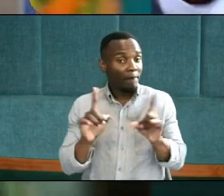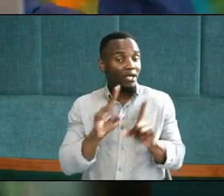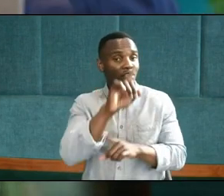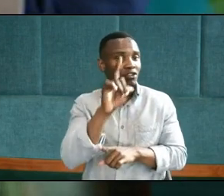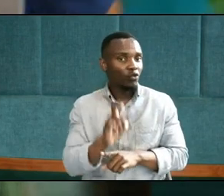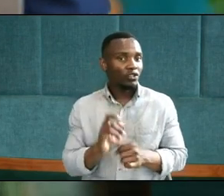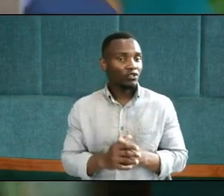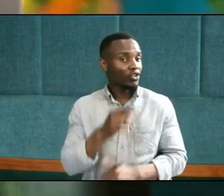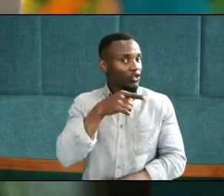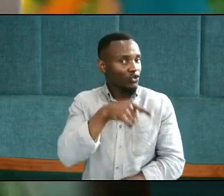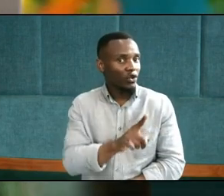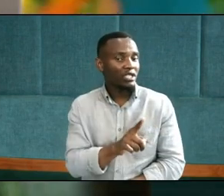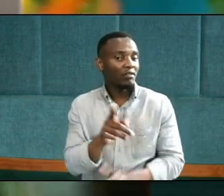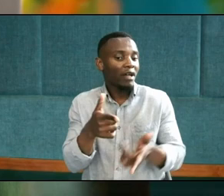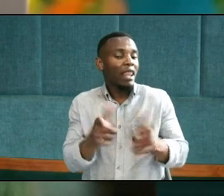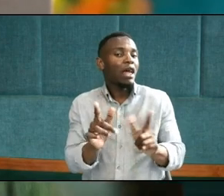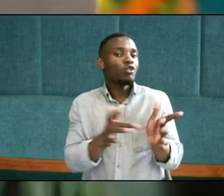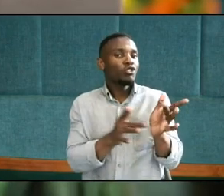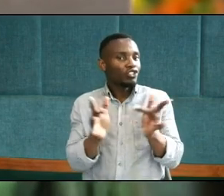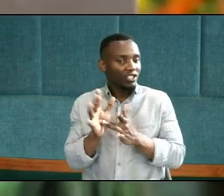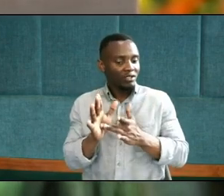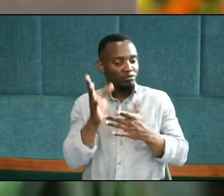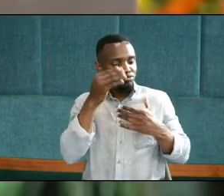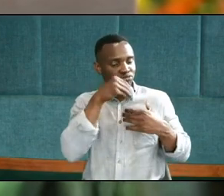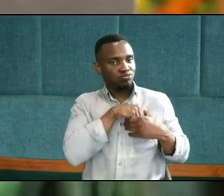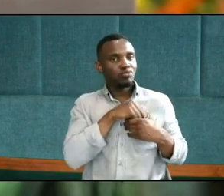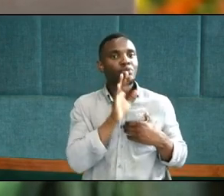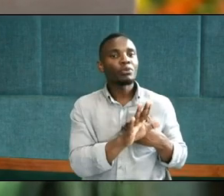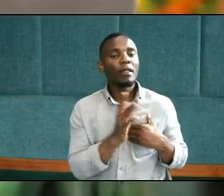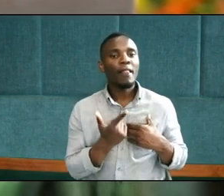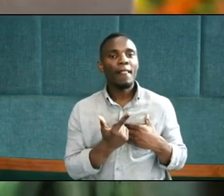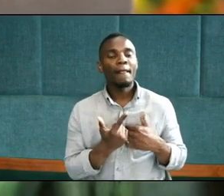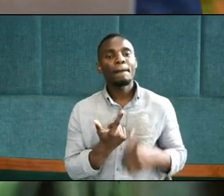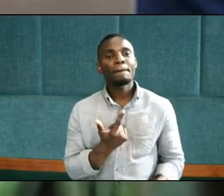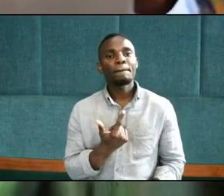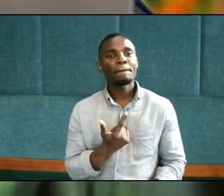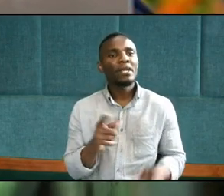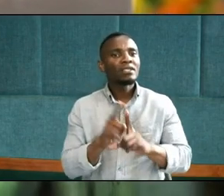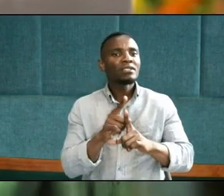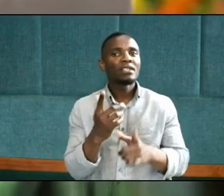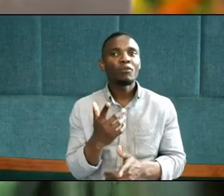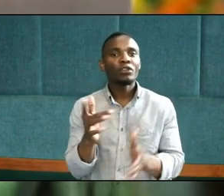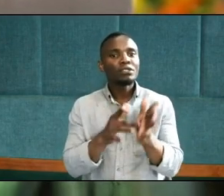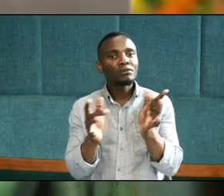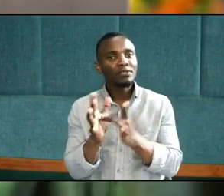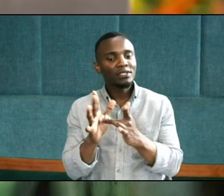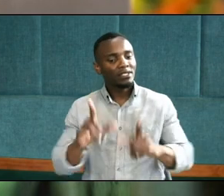is, have you allowed him into your heart? Is he your friend? Does he order your life? Does he lord over your